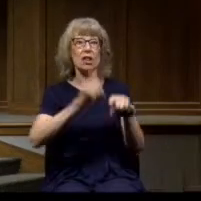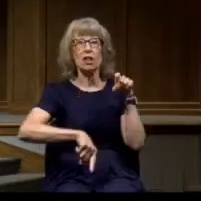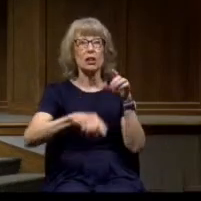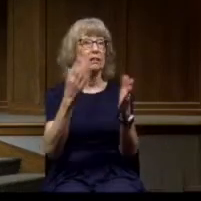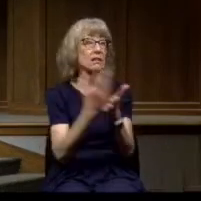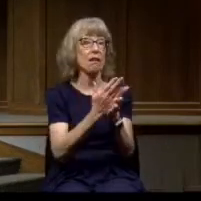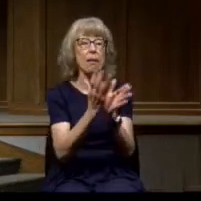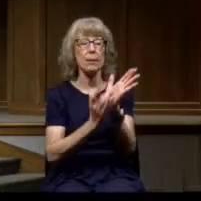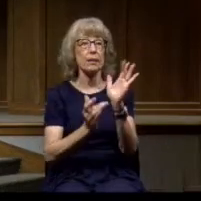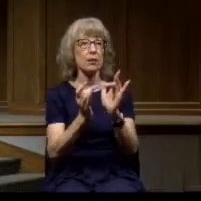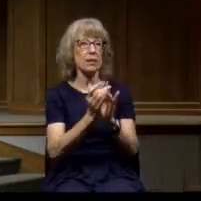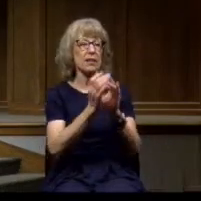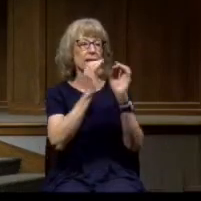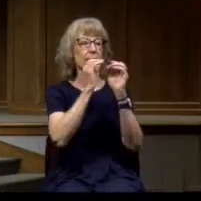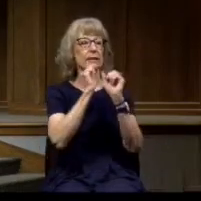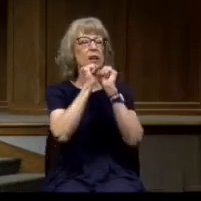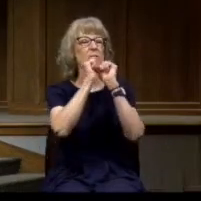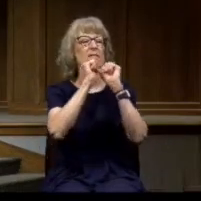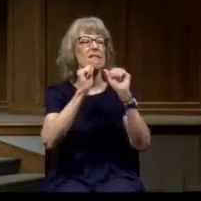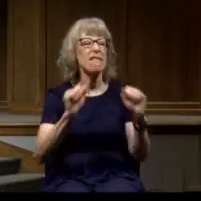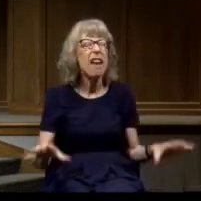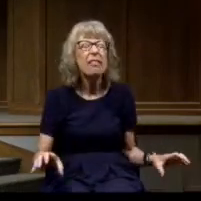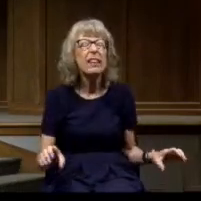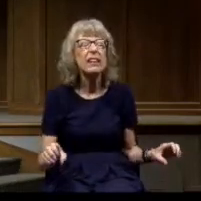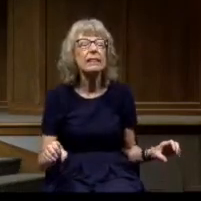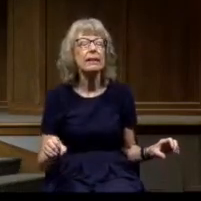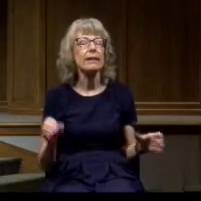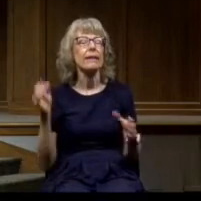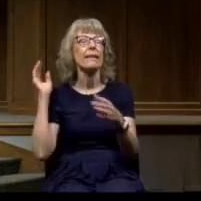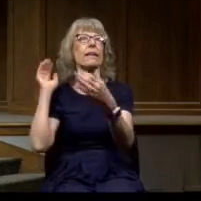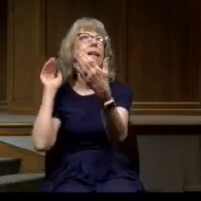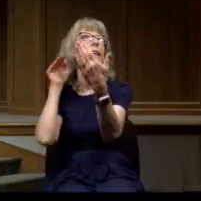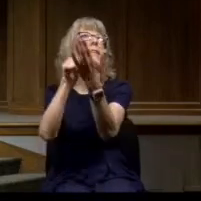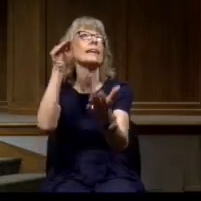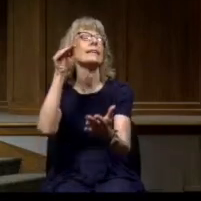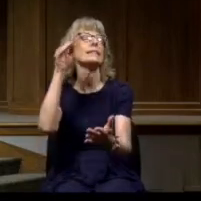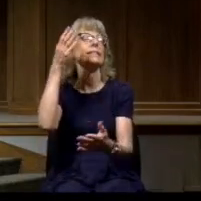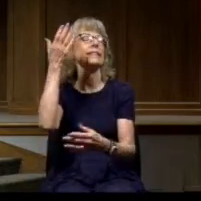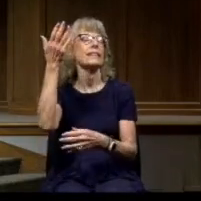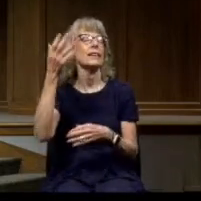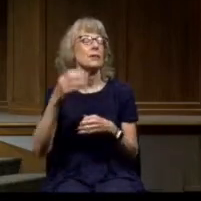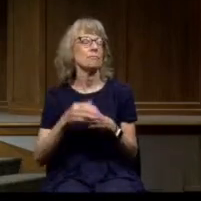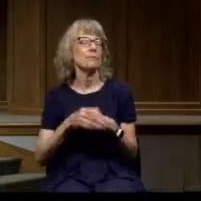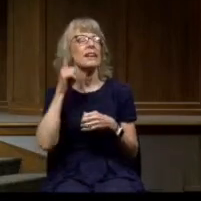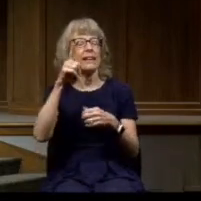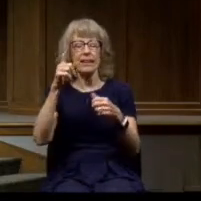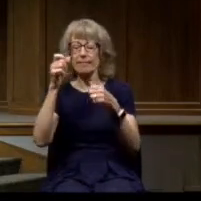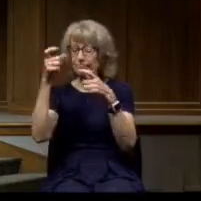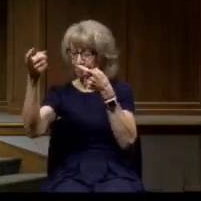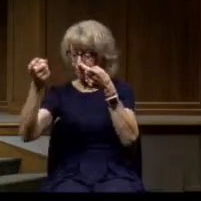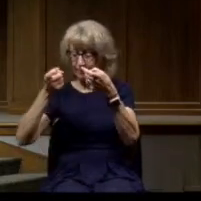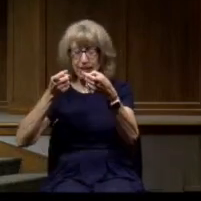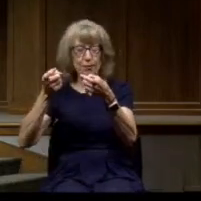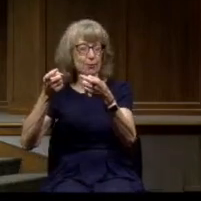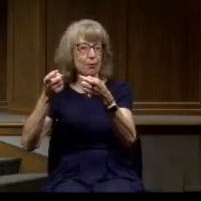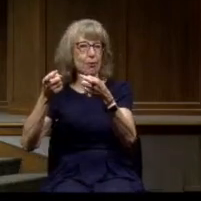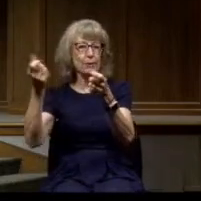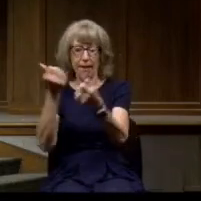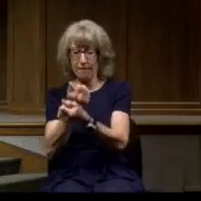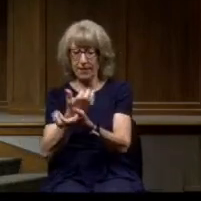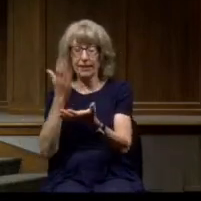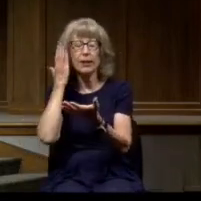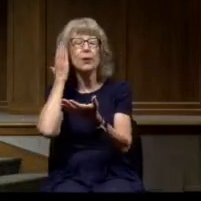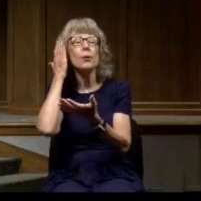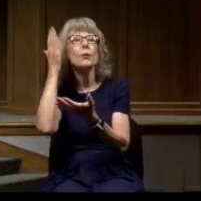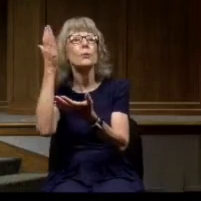Christ. And so this particular election cycle is not going to threaten the reign of Jesus. Everything is going to be fine.